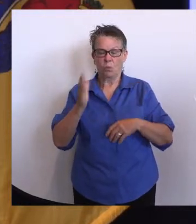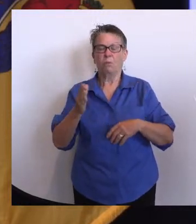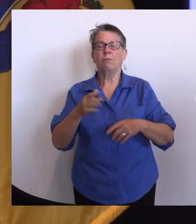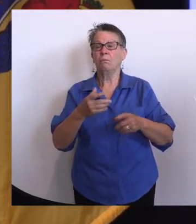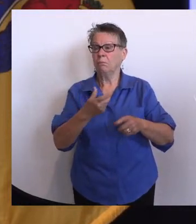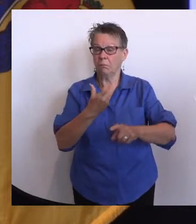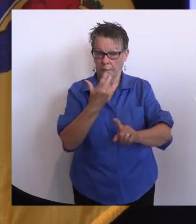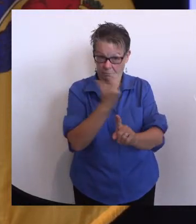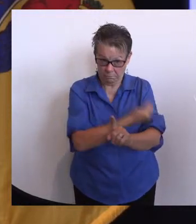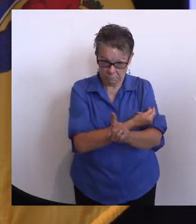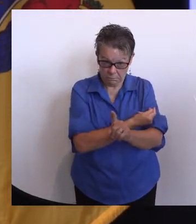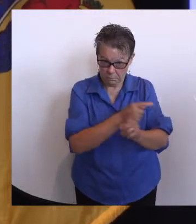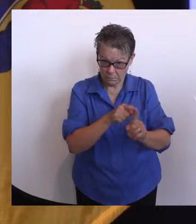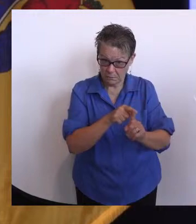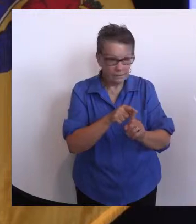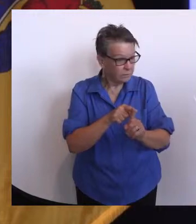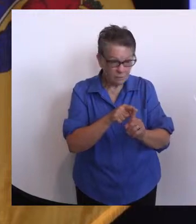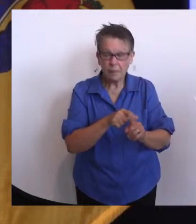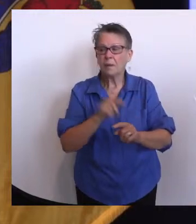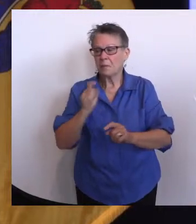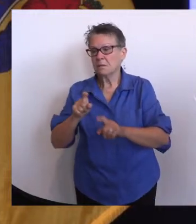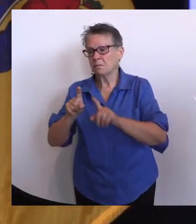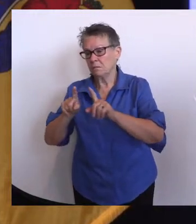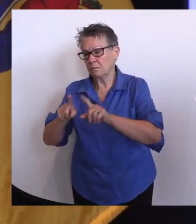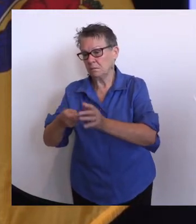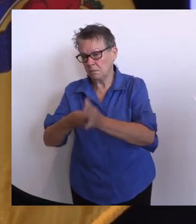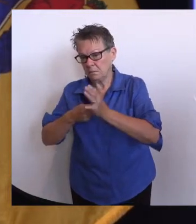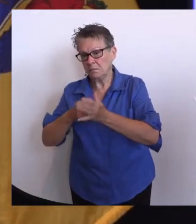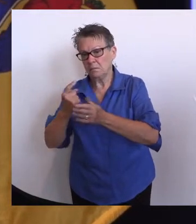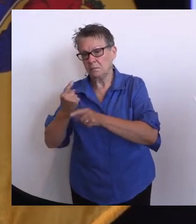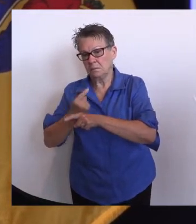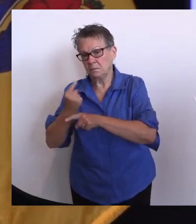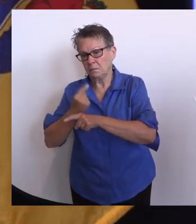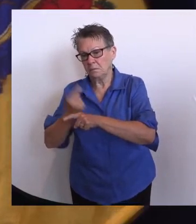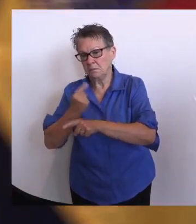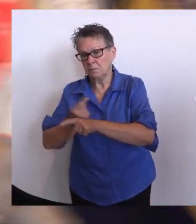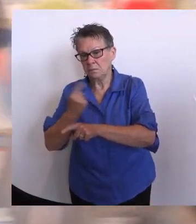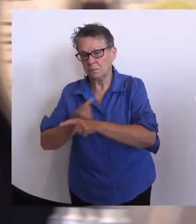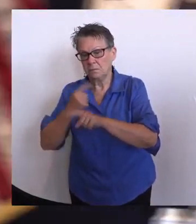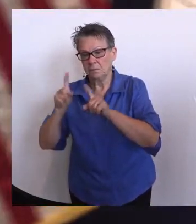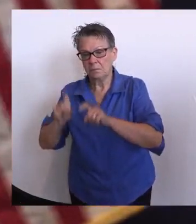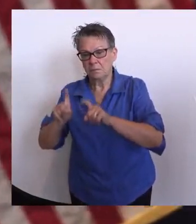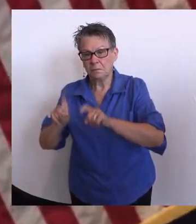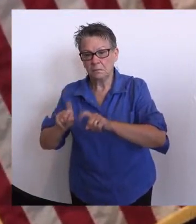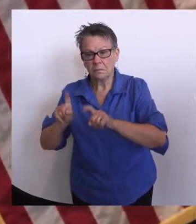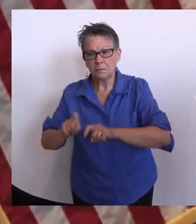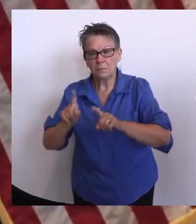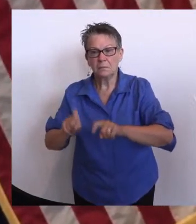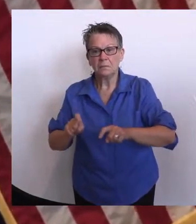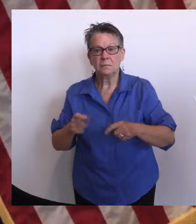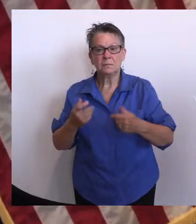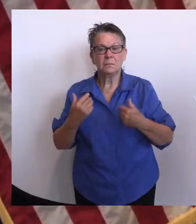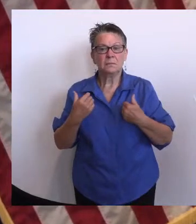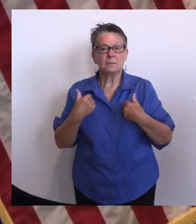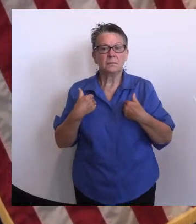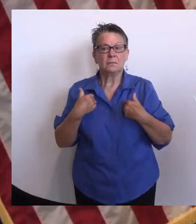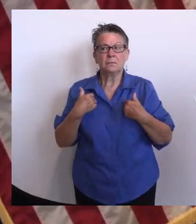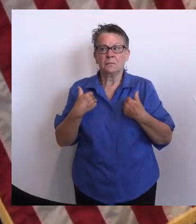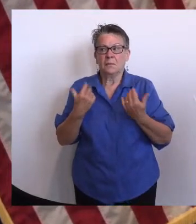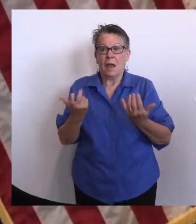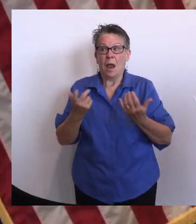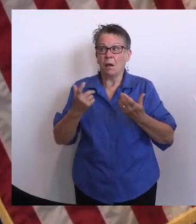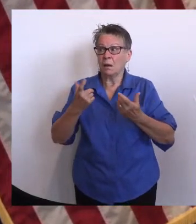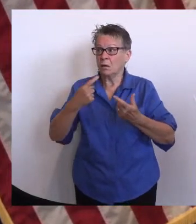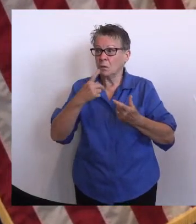anything on school outbreaks, Judy, do you? It's too early. It's too early to Too tell. early to tell. We want to get several weeks